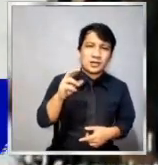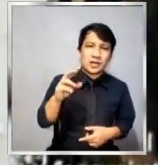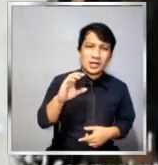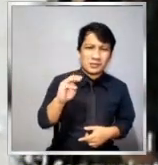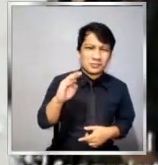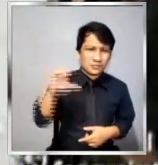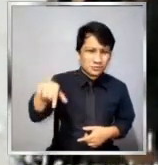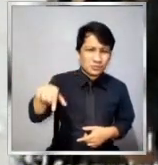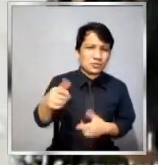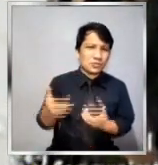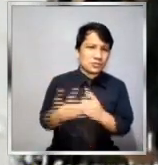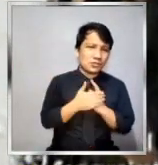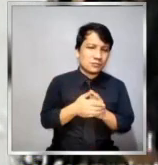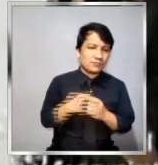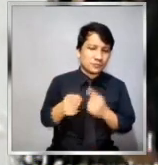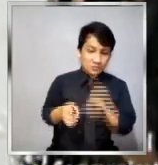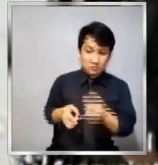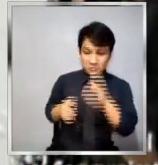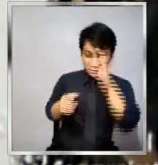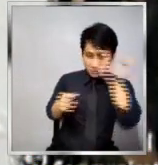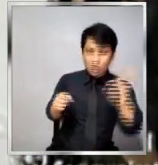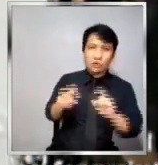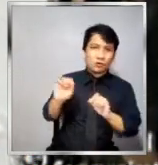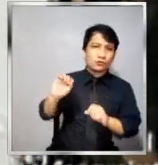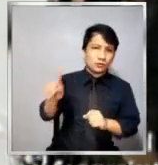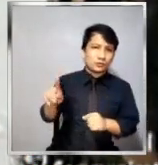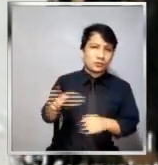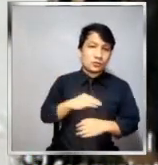Noted, sir. Mula na,